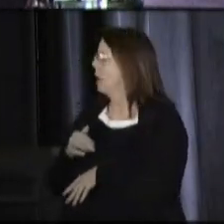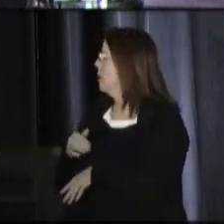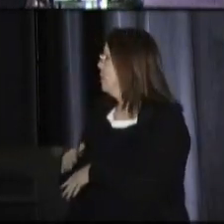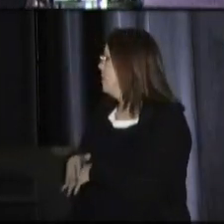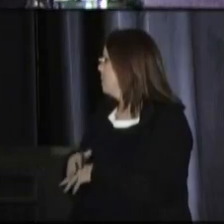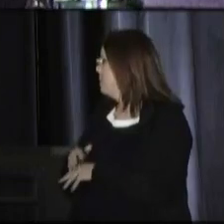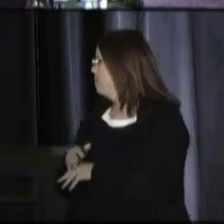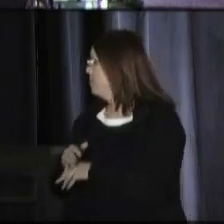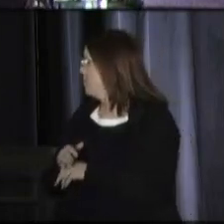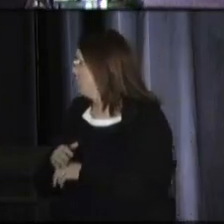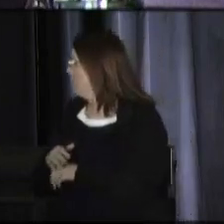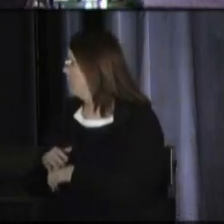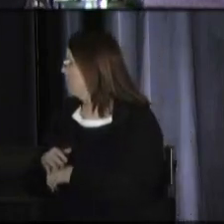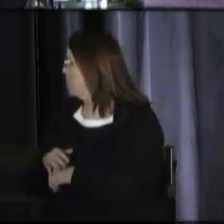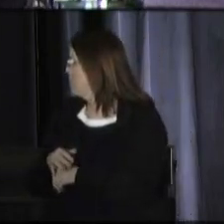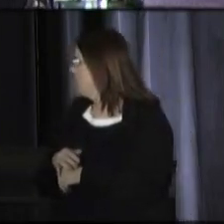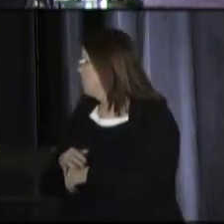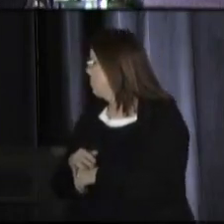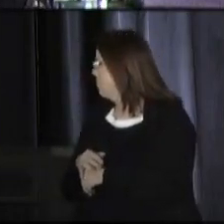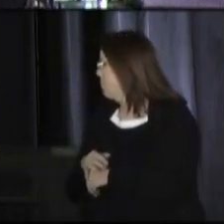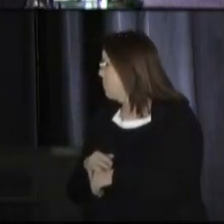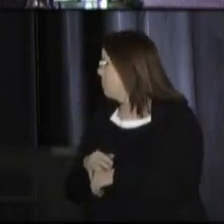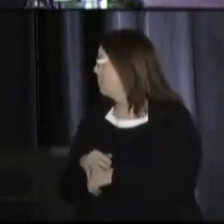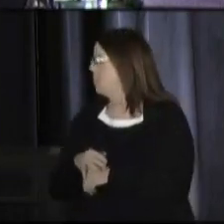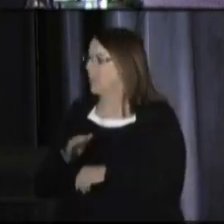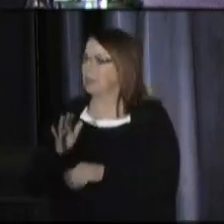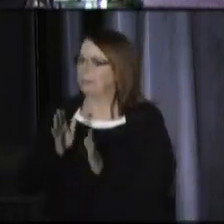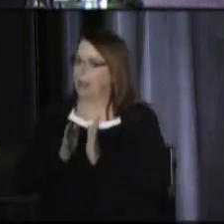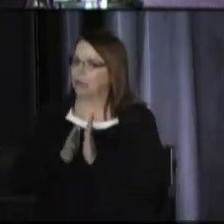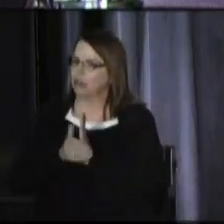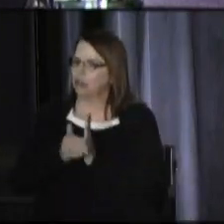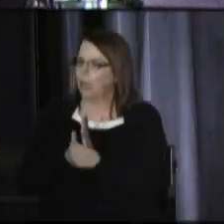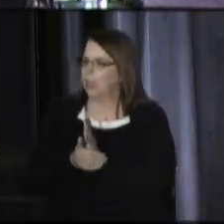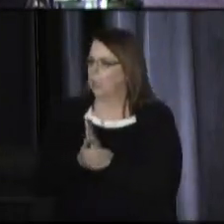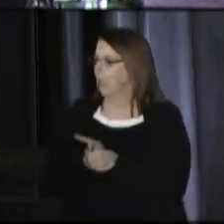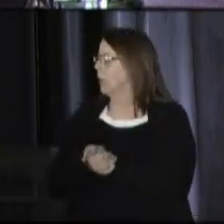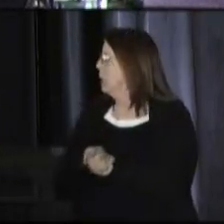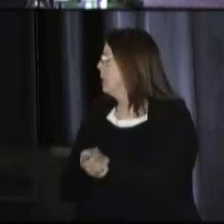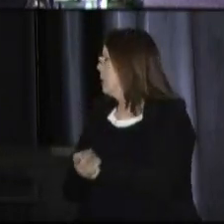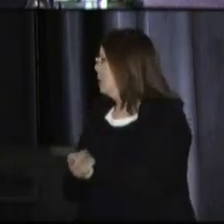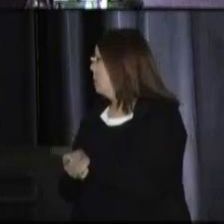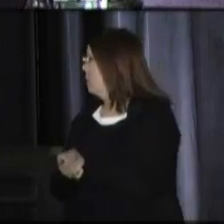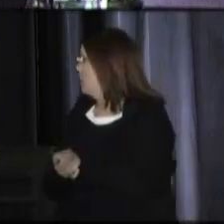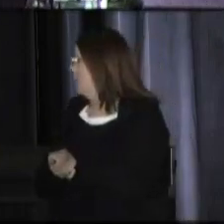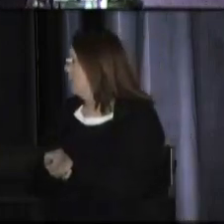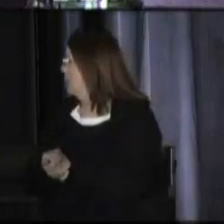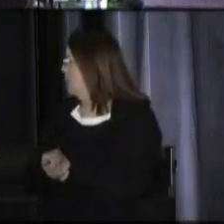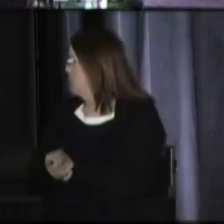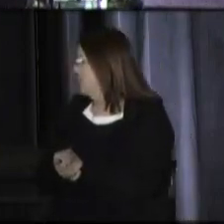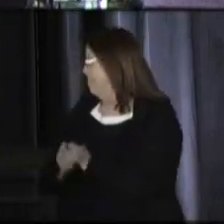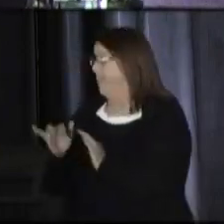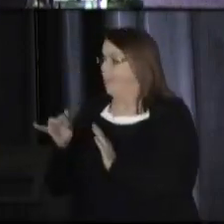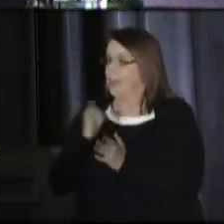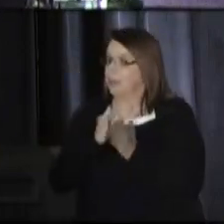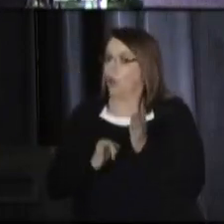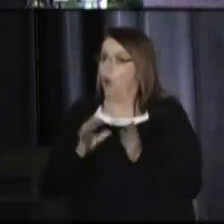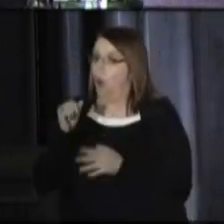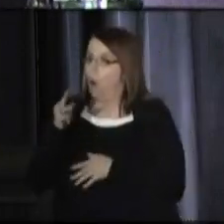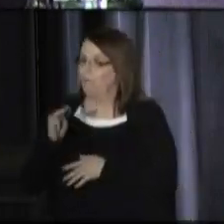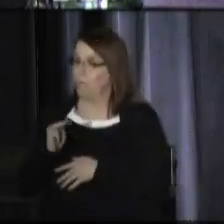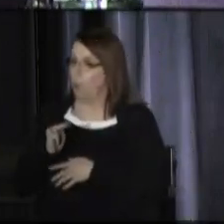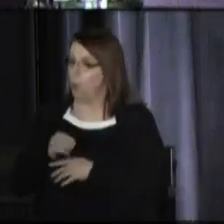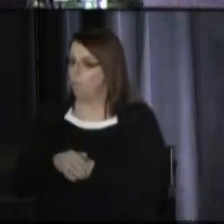Thank you. Wow, what amazing readers. What amazing work. After spending time with all of your